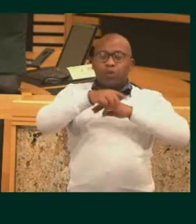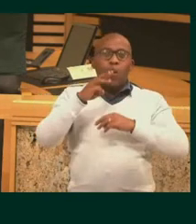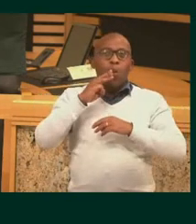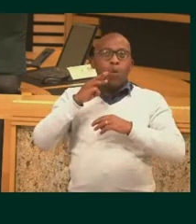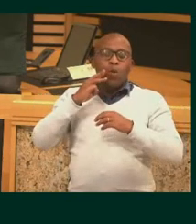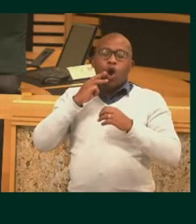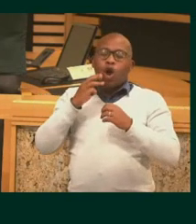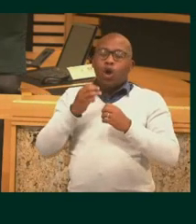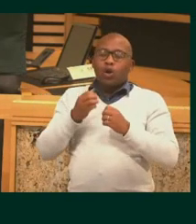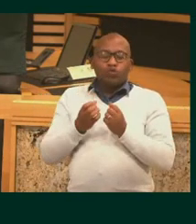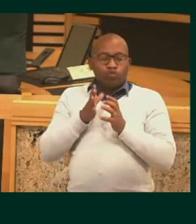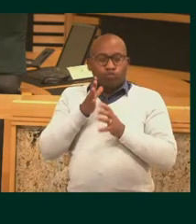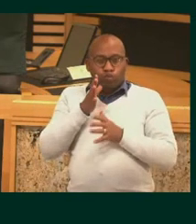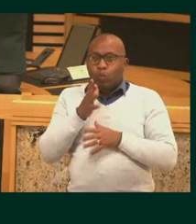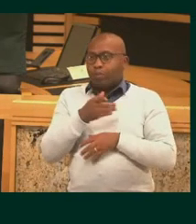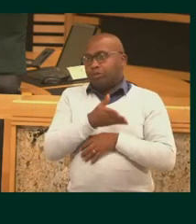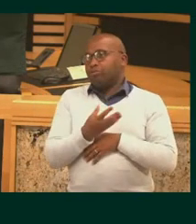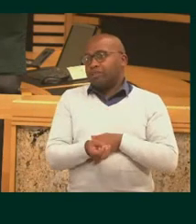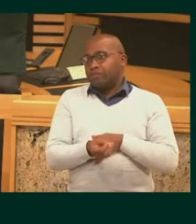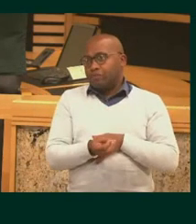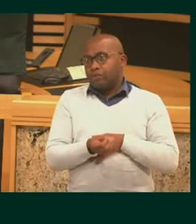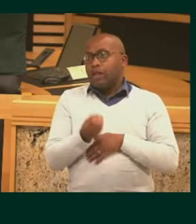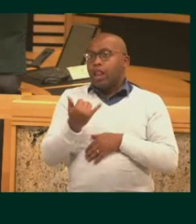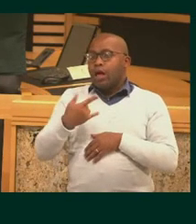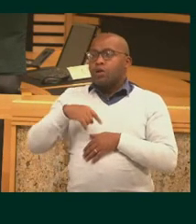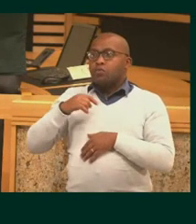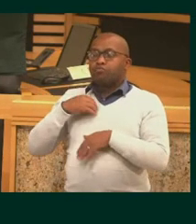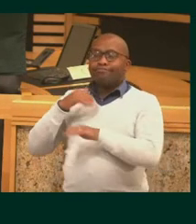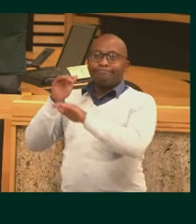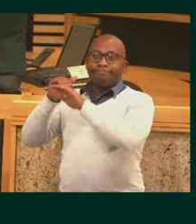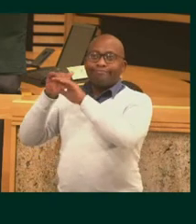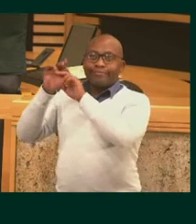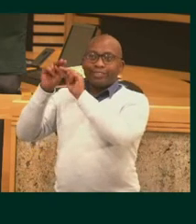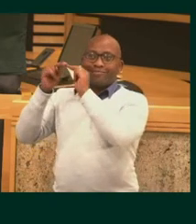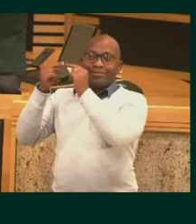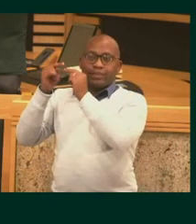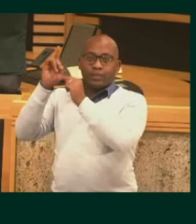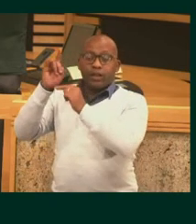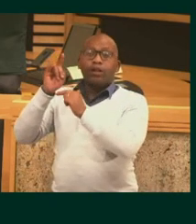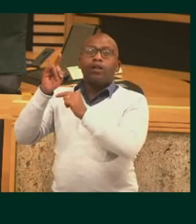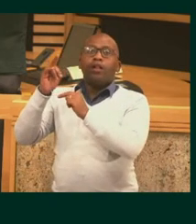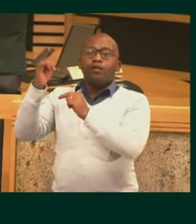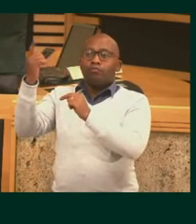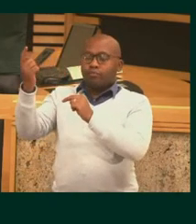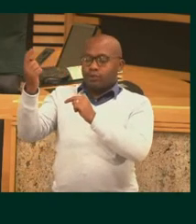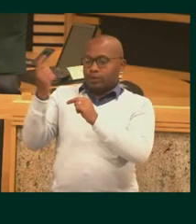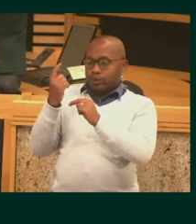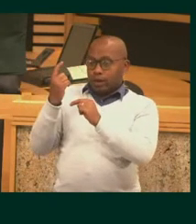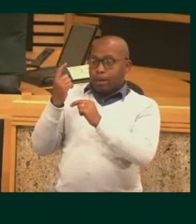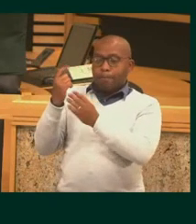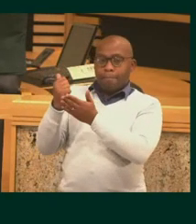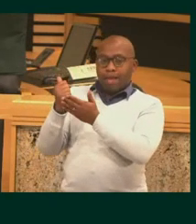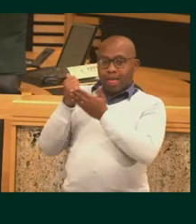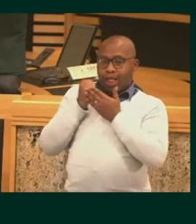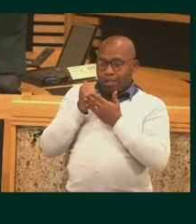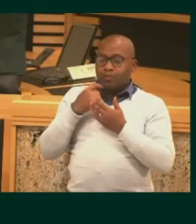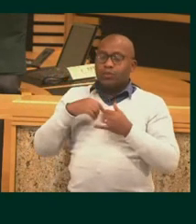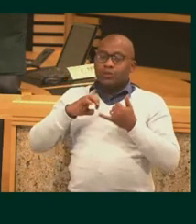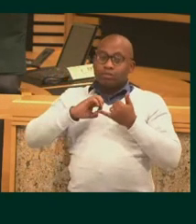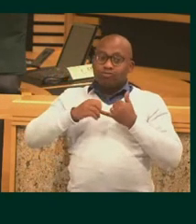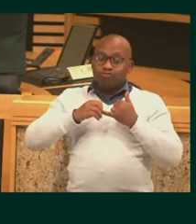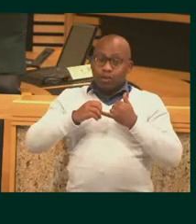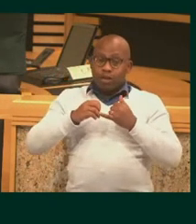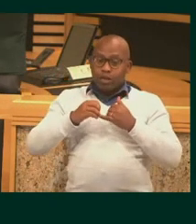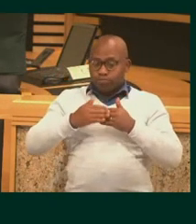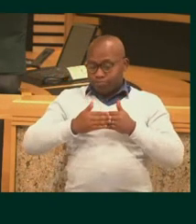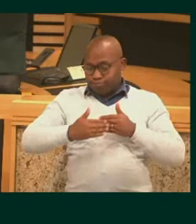agreed with the Department of Water Affairs that we have to dedicate a program in the next few months to focus on the